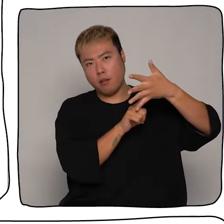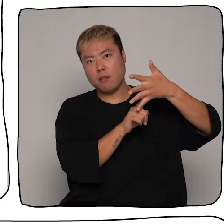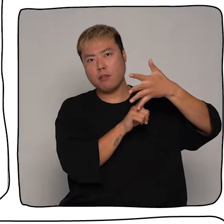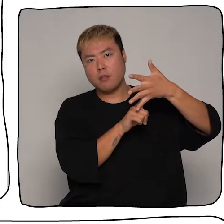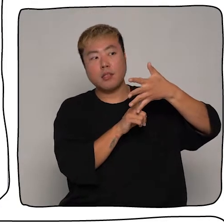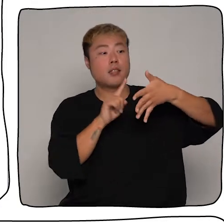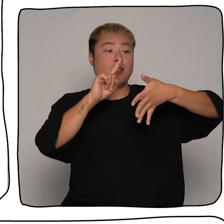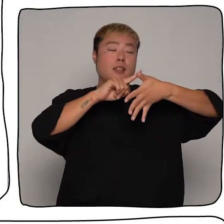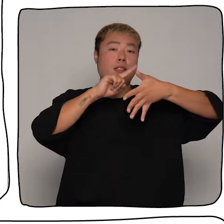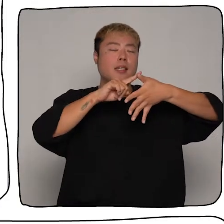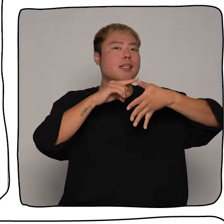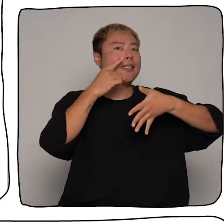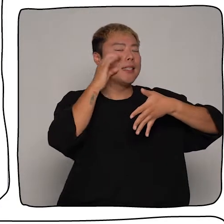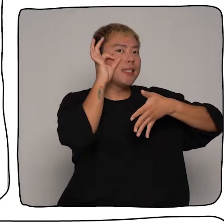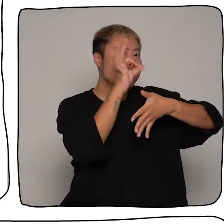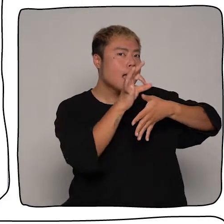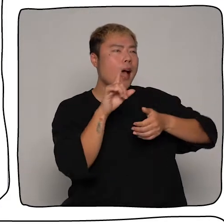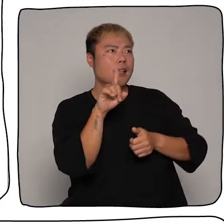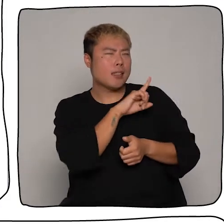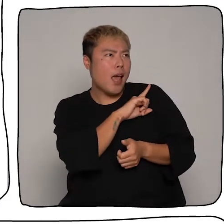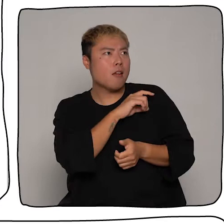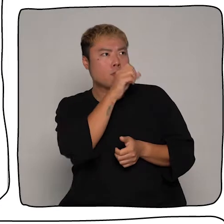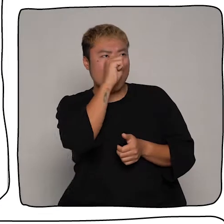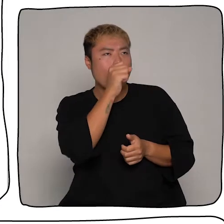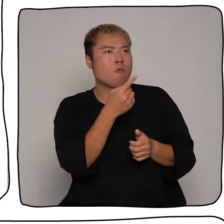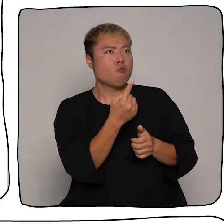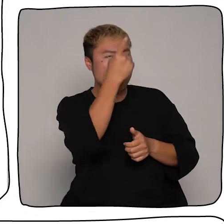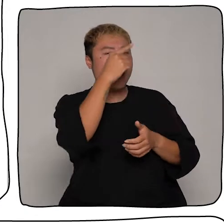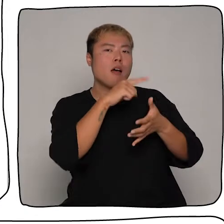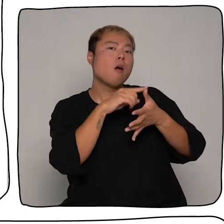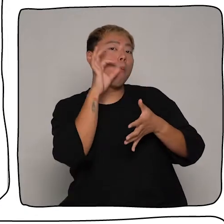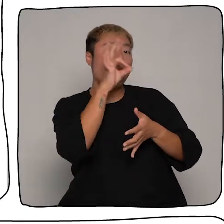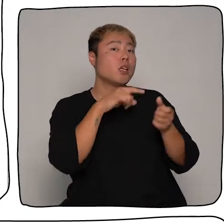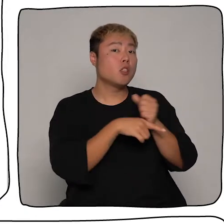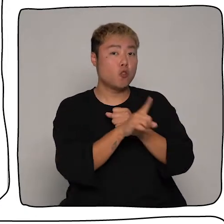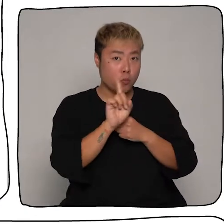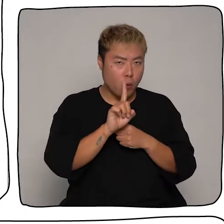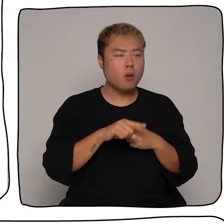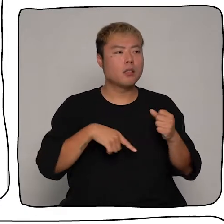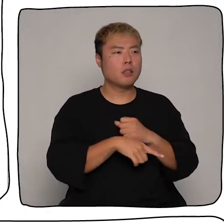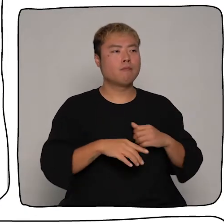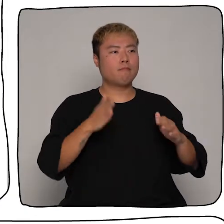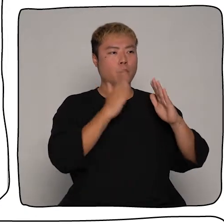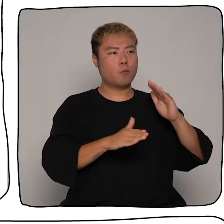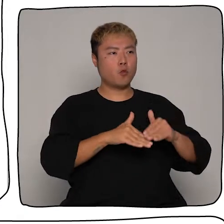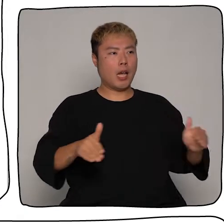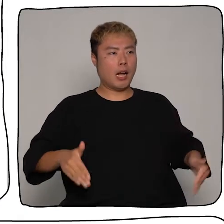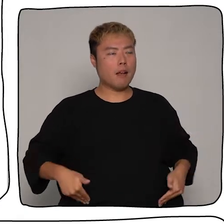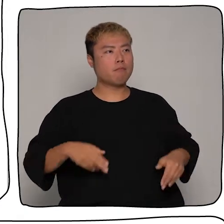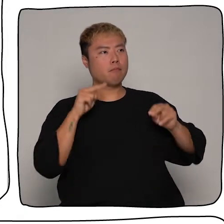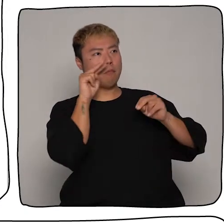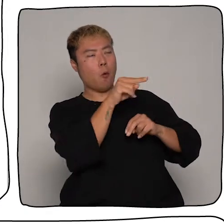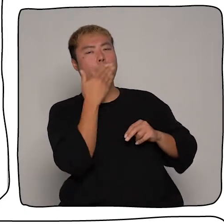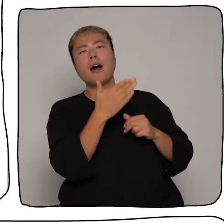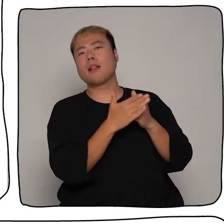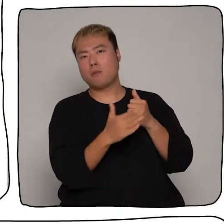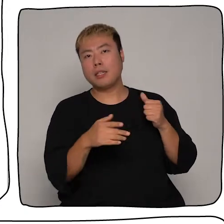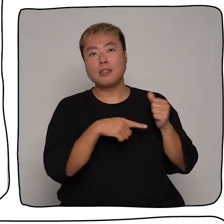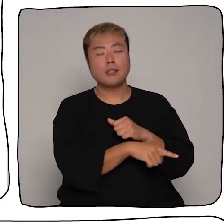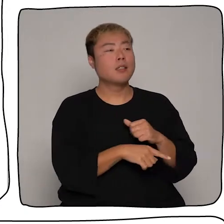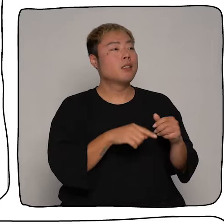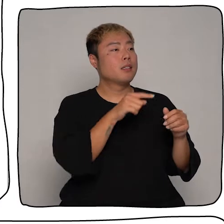been considered to be the most superior sense because of its objectivity. This is assuming